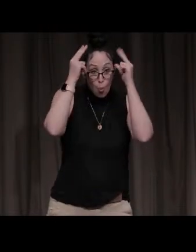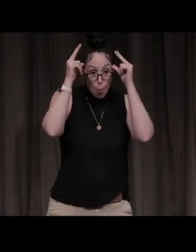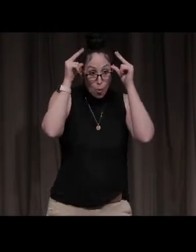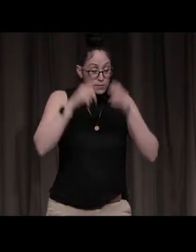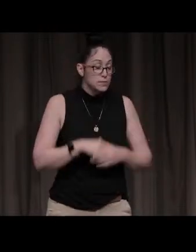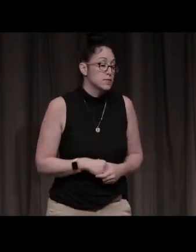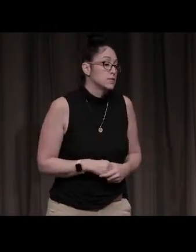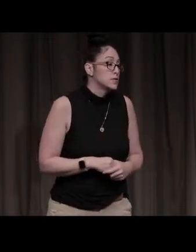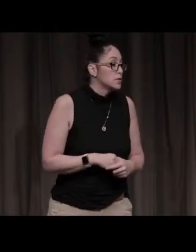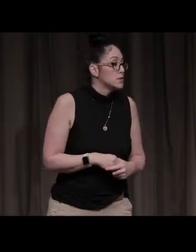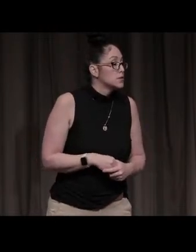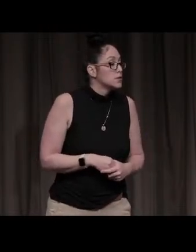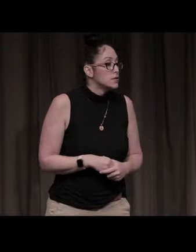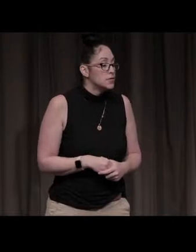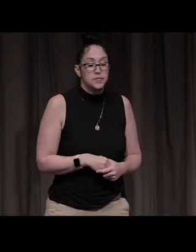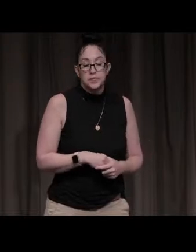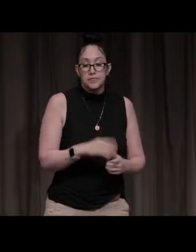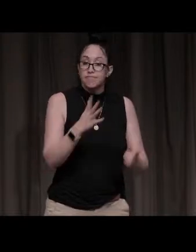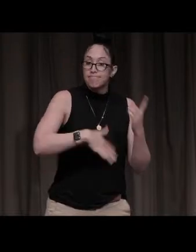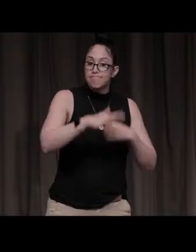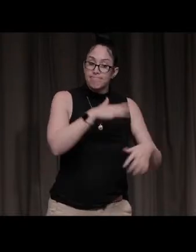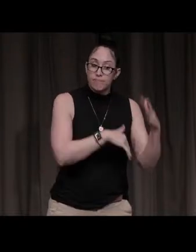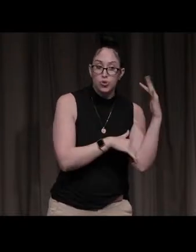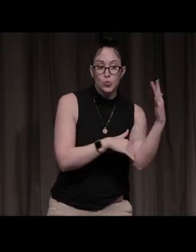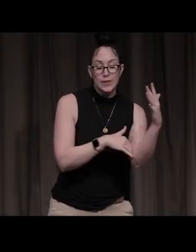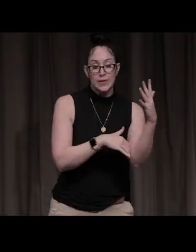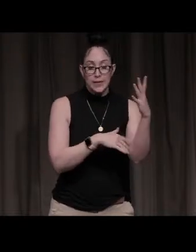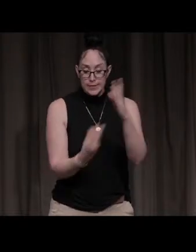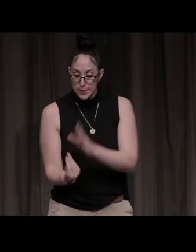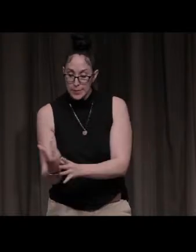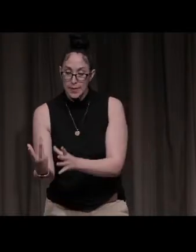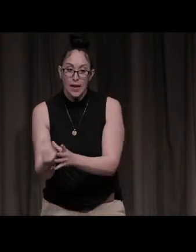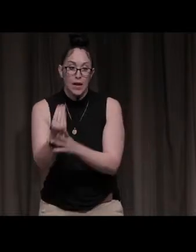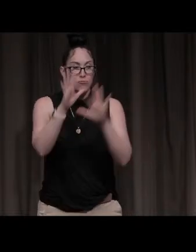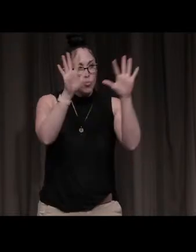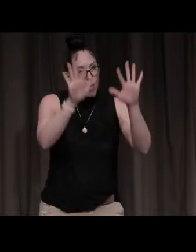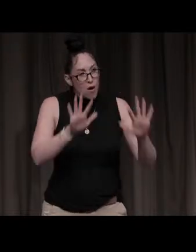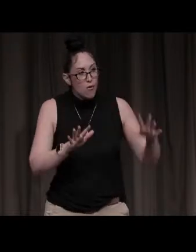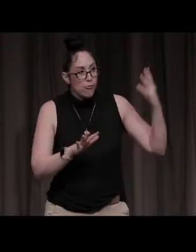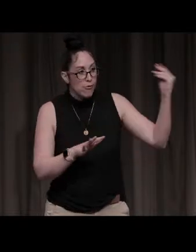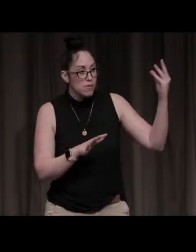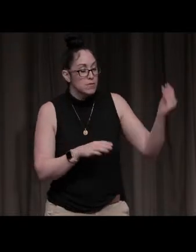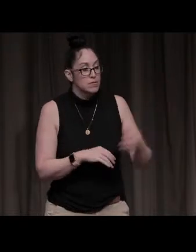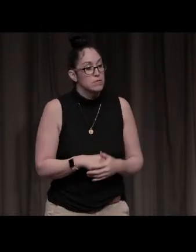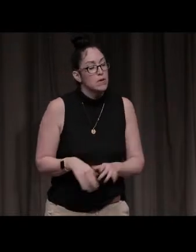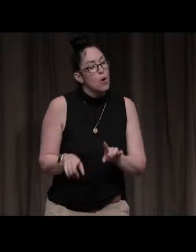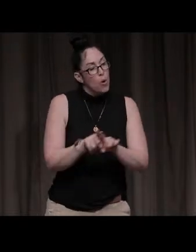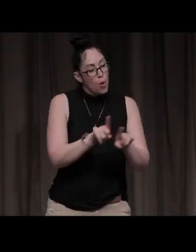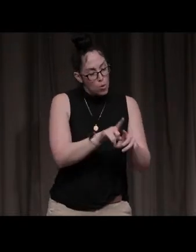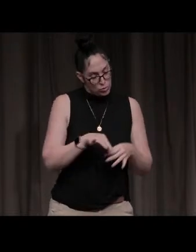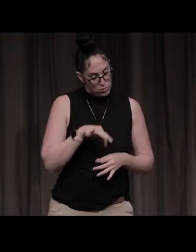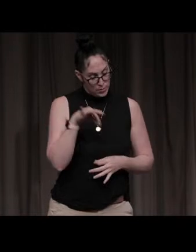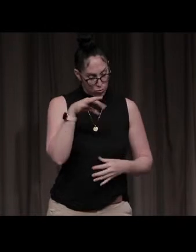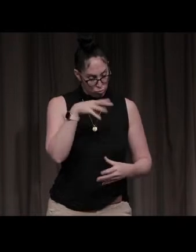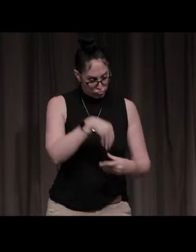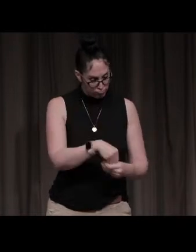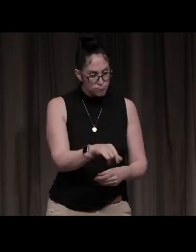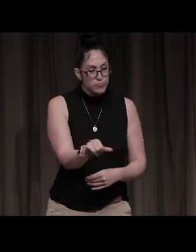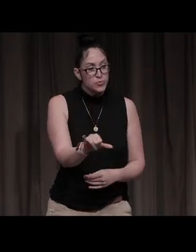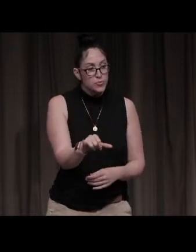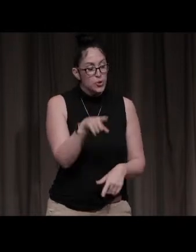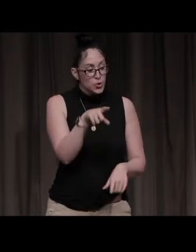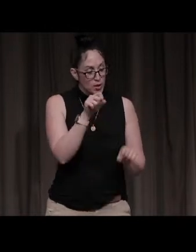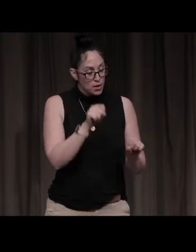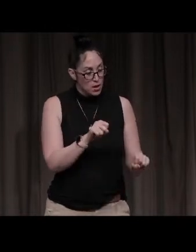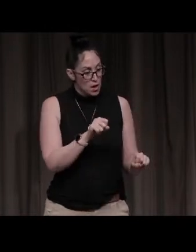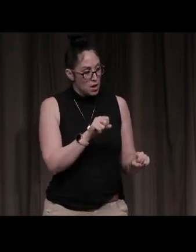like the trees and the plants and the weather. I think there's also like spiritual themes too, because we can look at the way